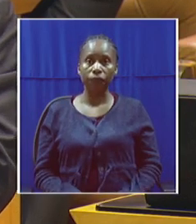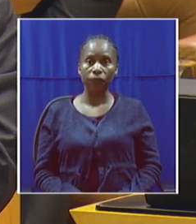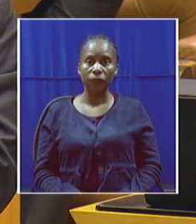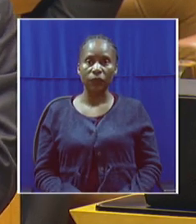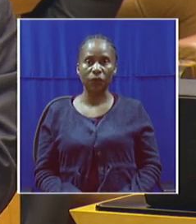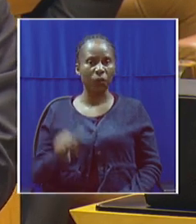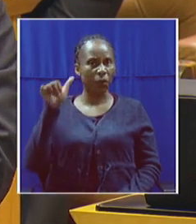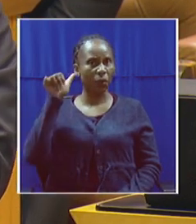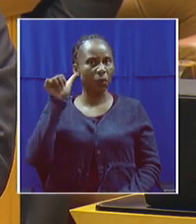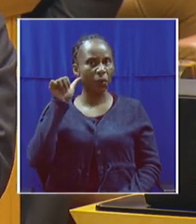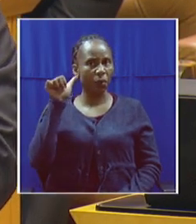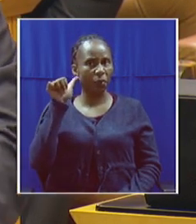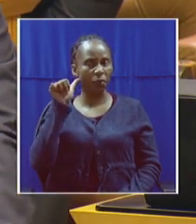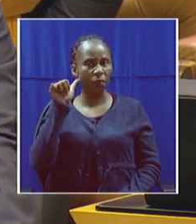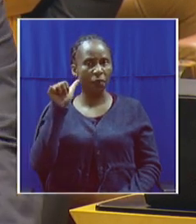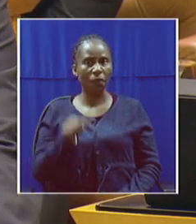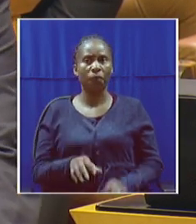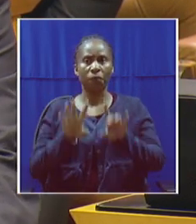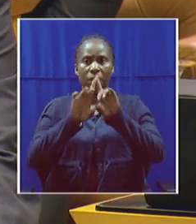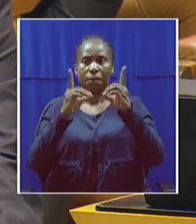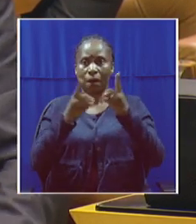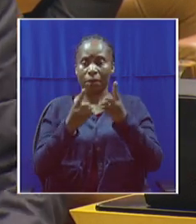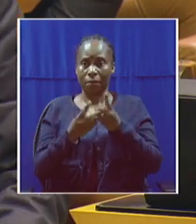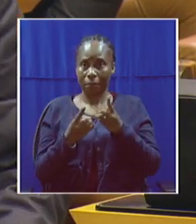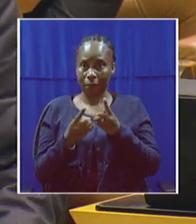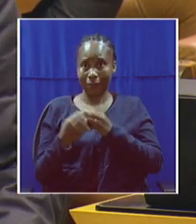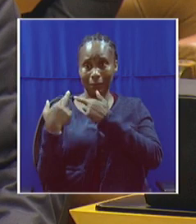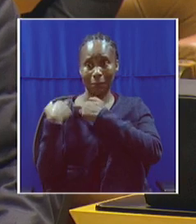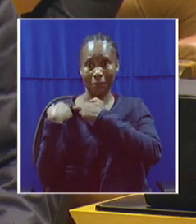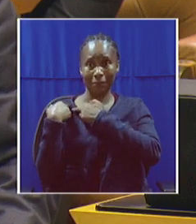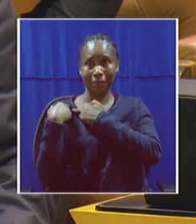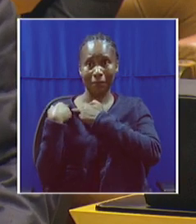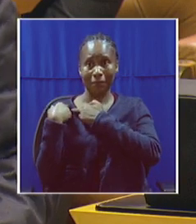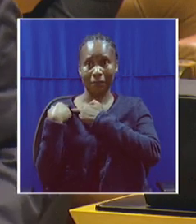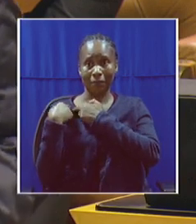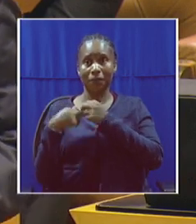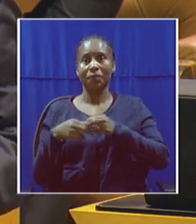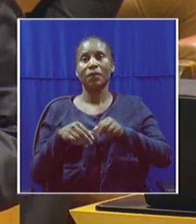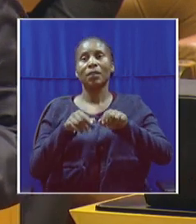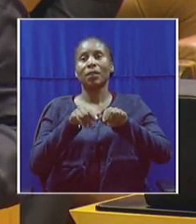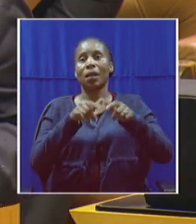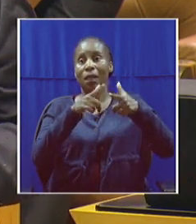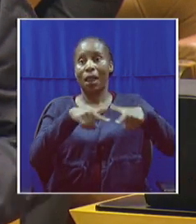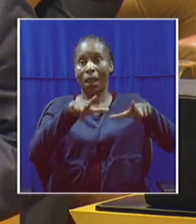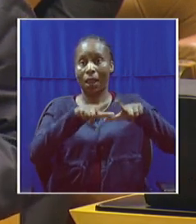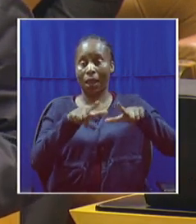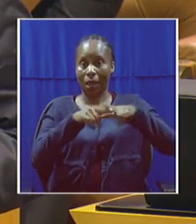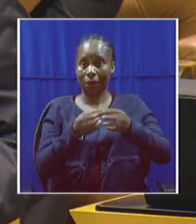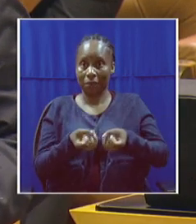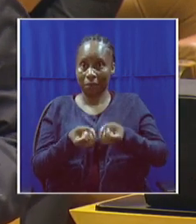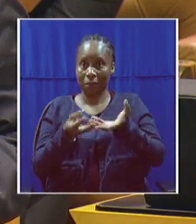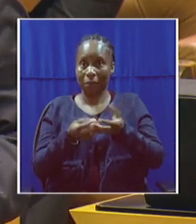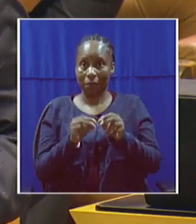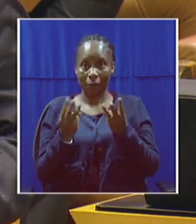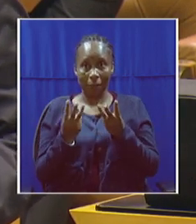mandate Department of land reform is in